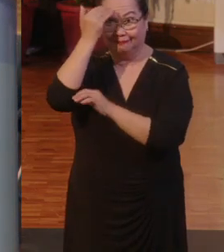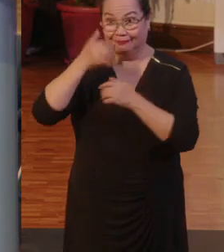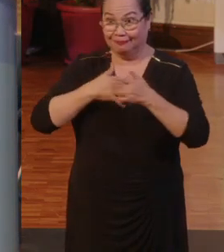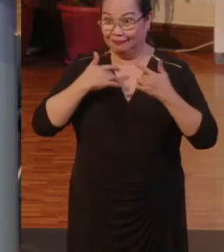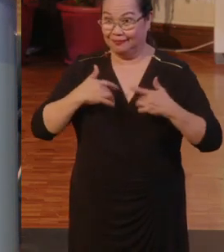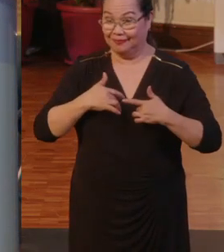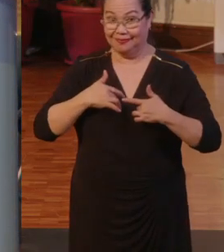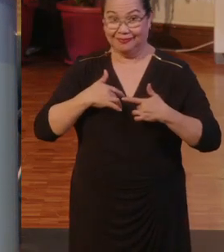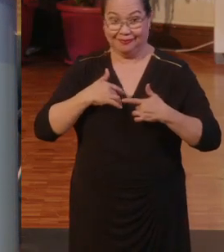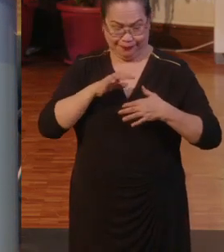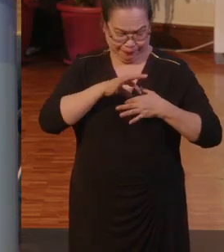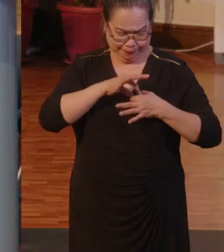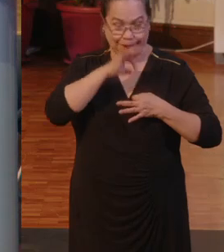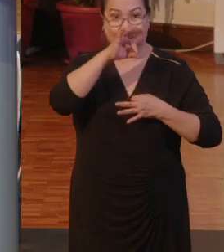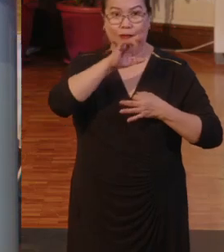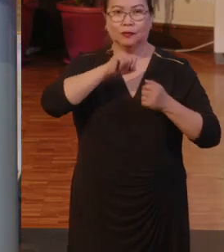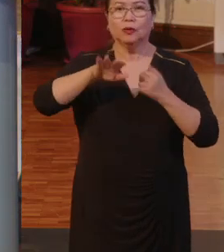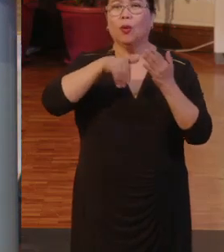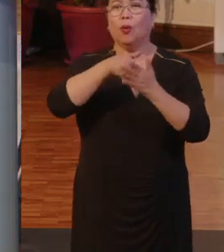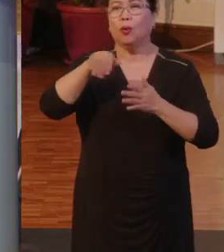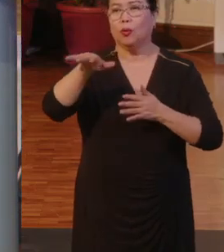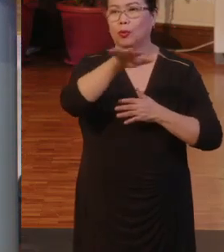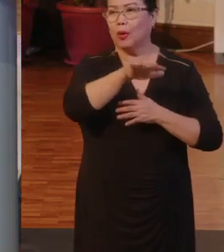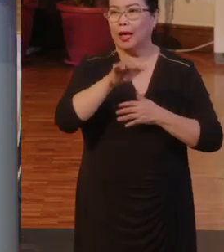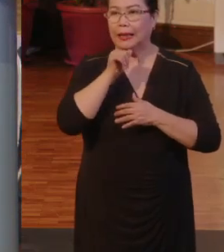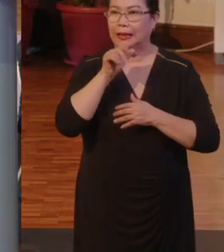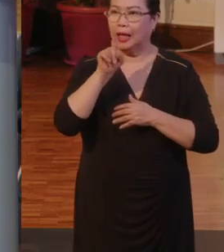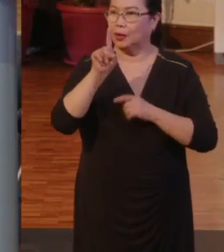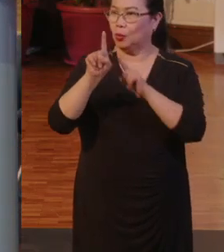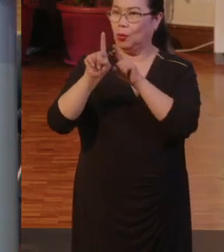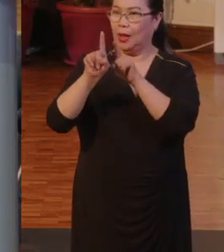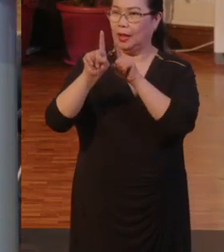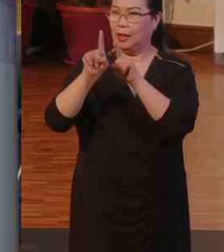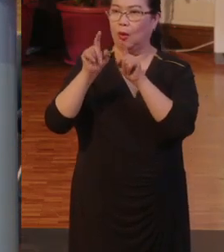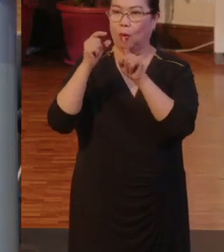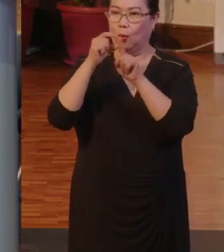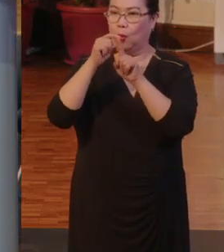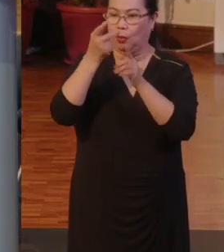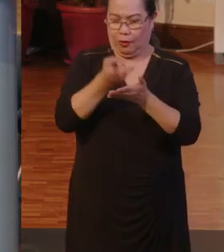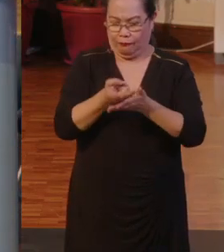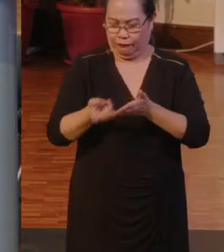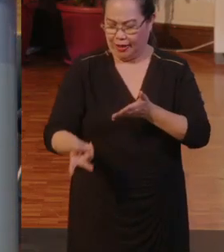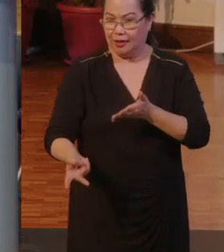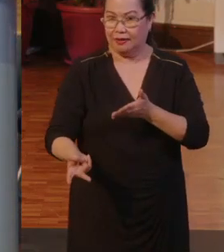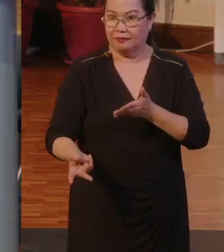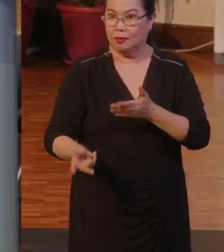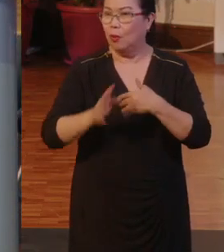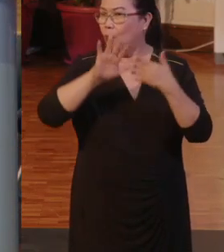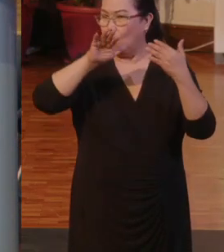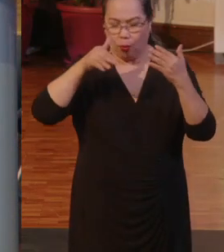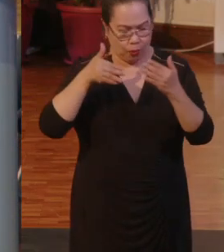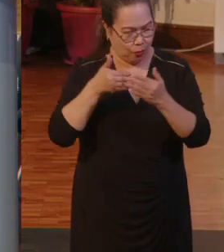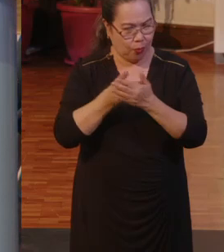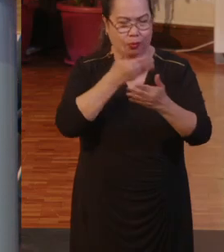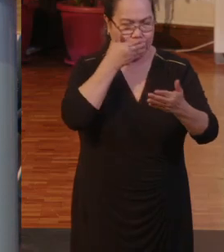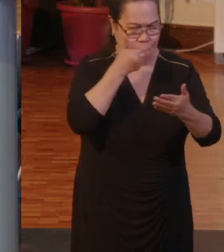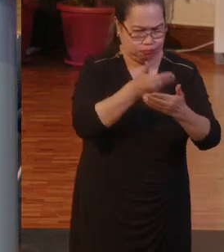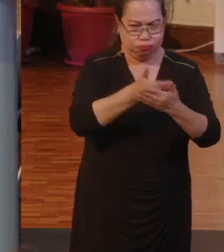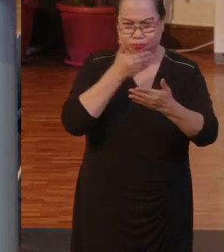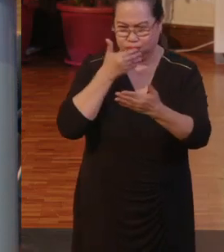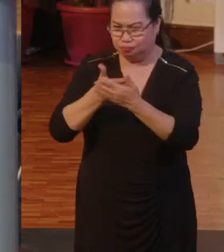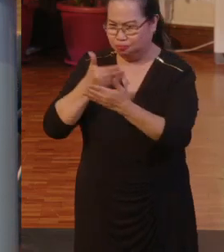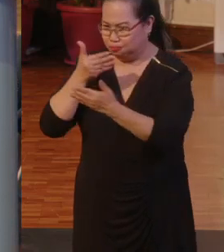and souls, all of you, that not one word has failed of all the good things that